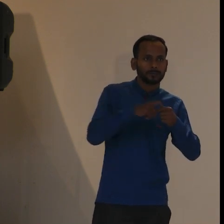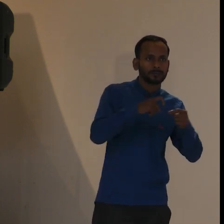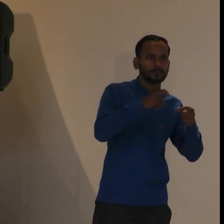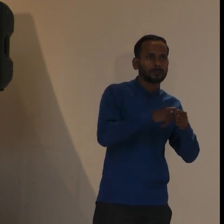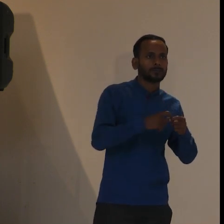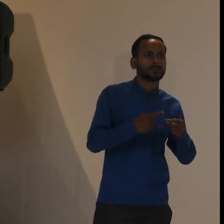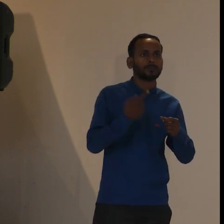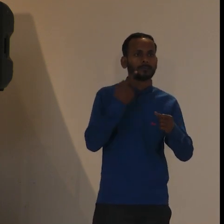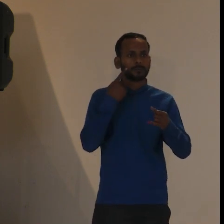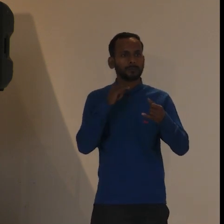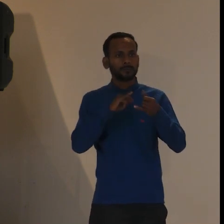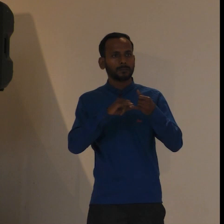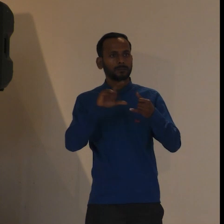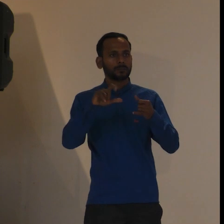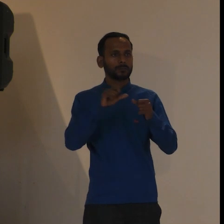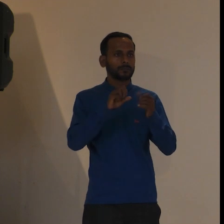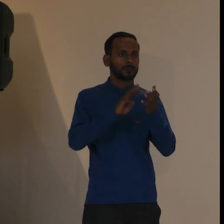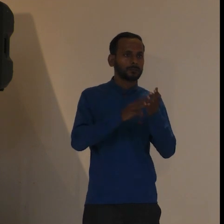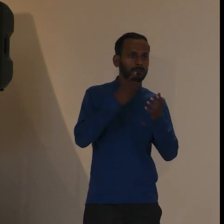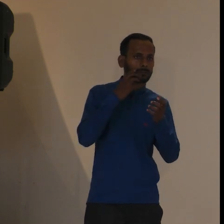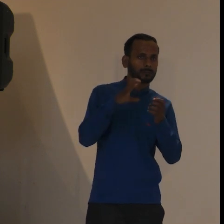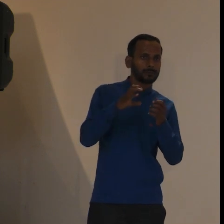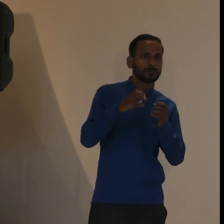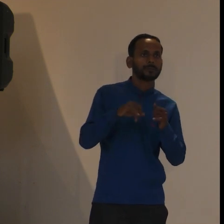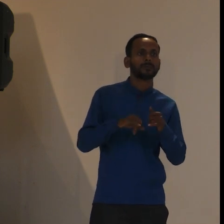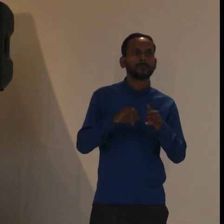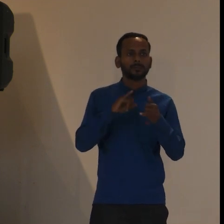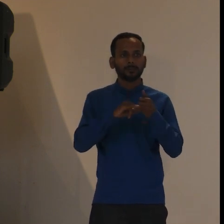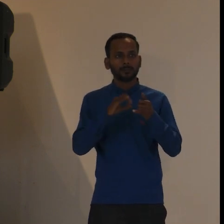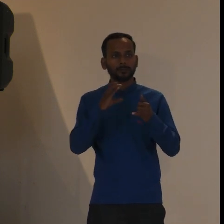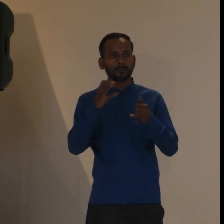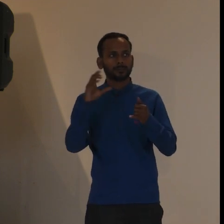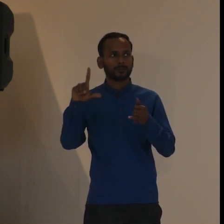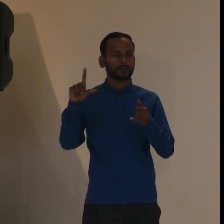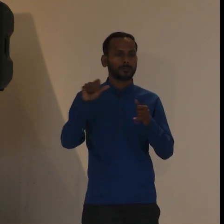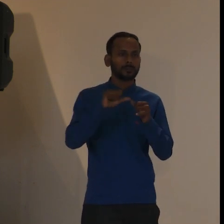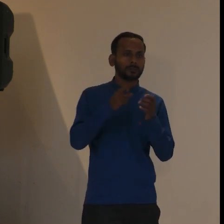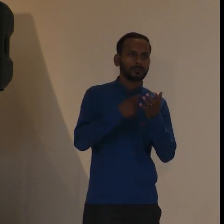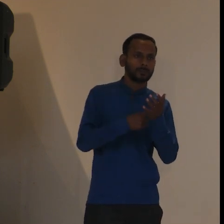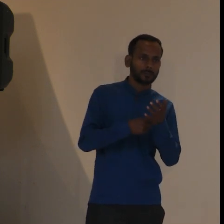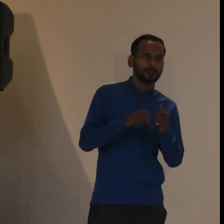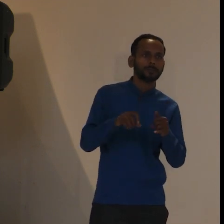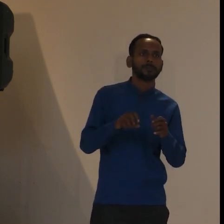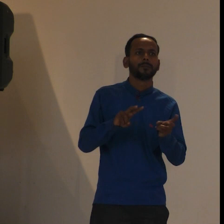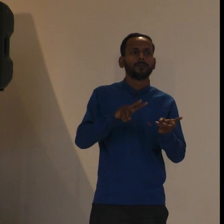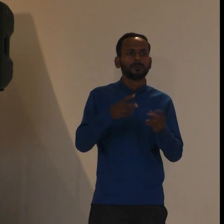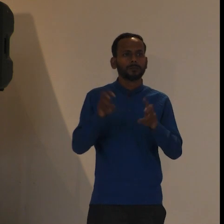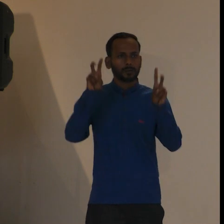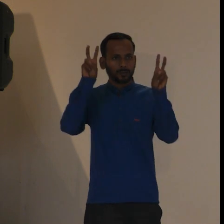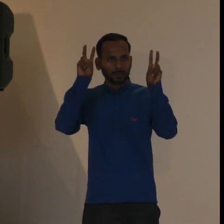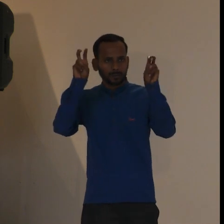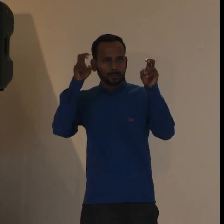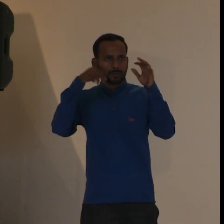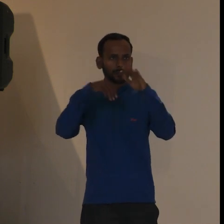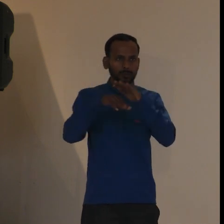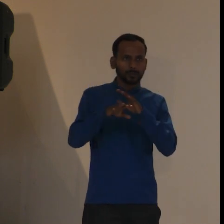So because there is some Western influence and some Indian influence, and because they are so close to each other, some spillage happens. But it's a